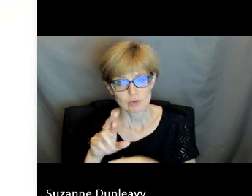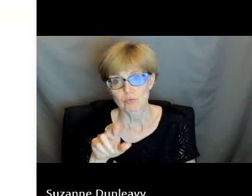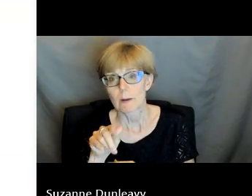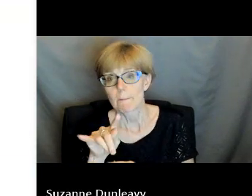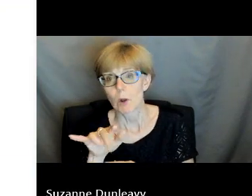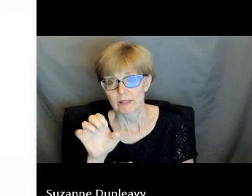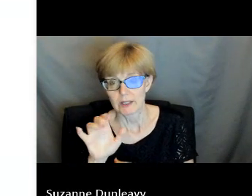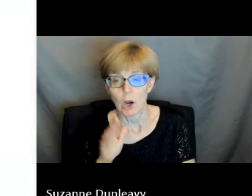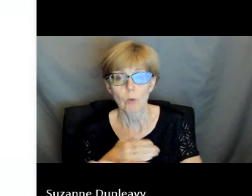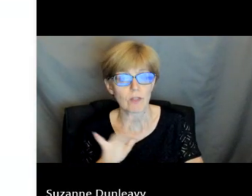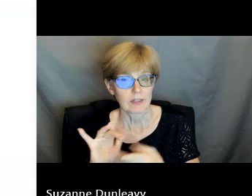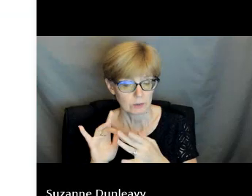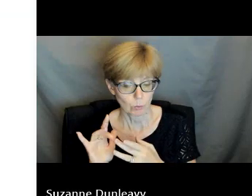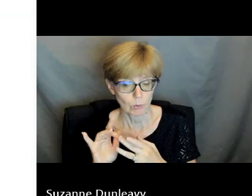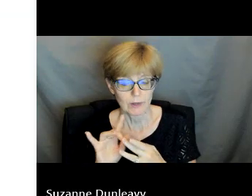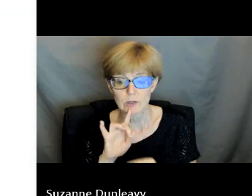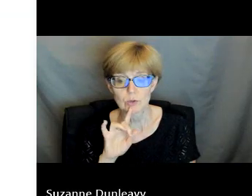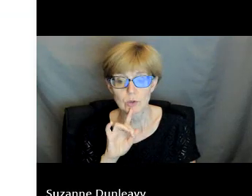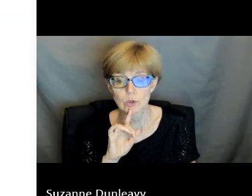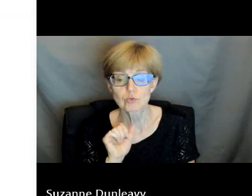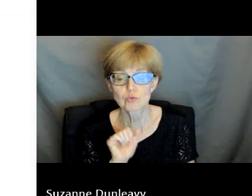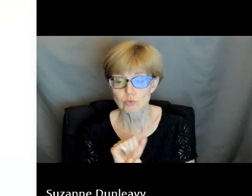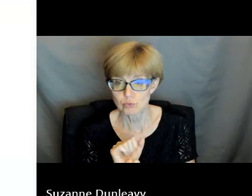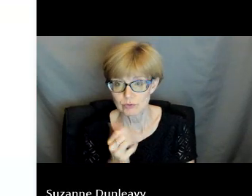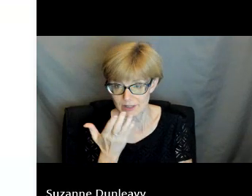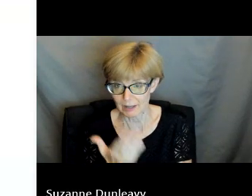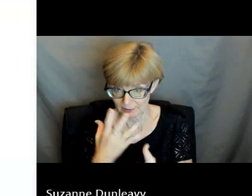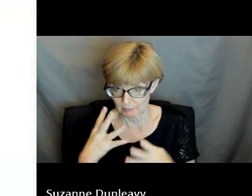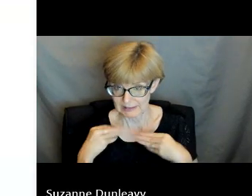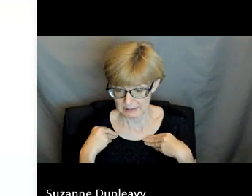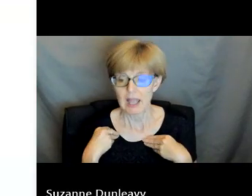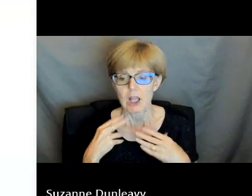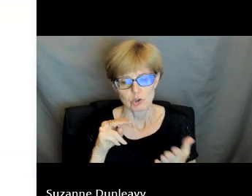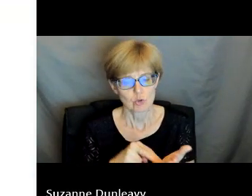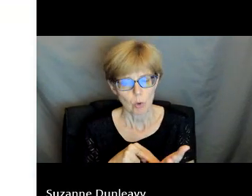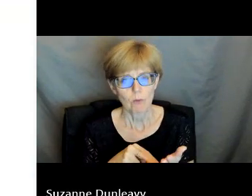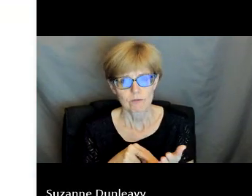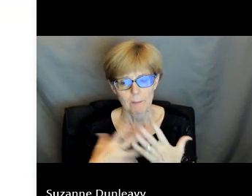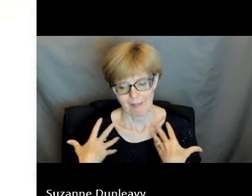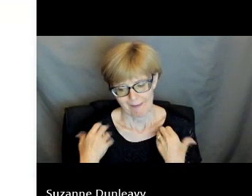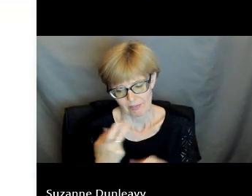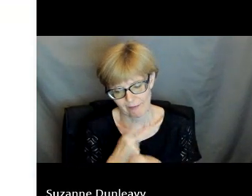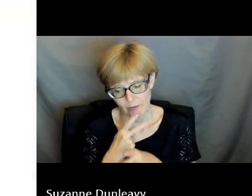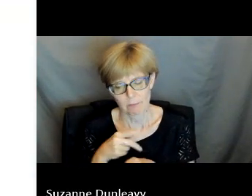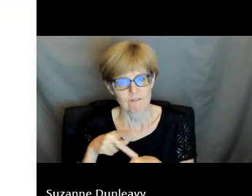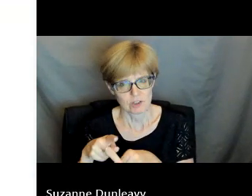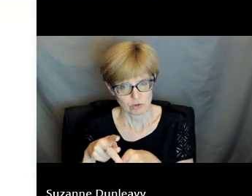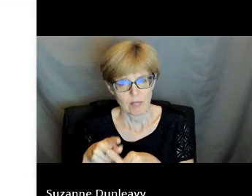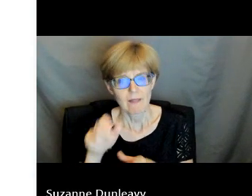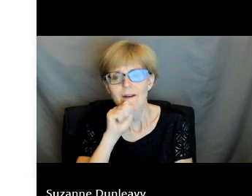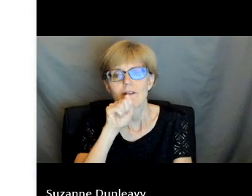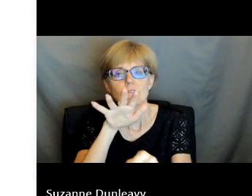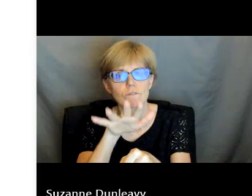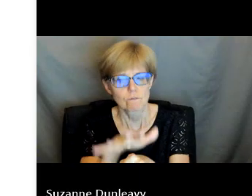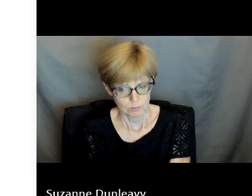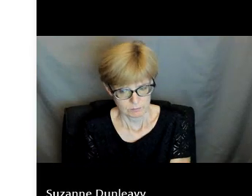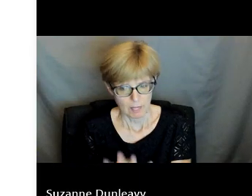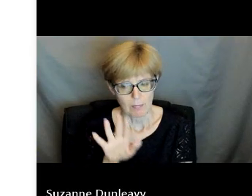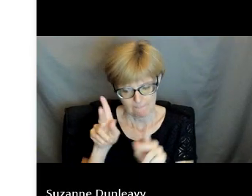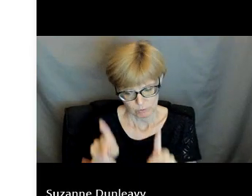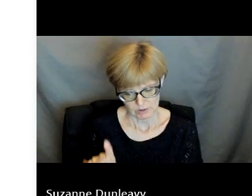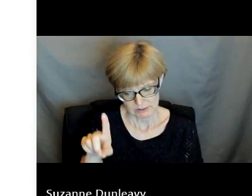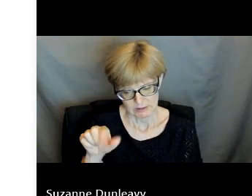form of documentation is a note from a person's healthcare professional that confirms a person's disability and/or need for an animal